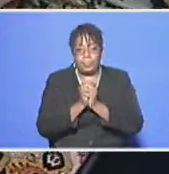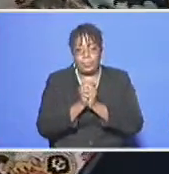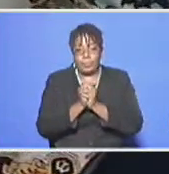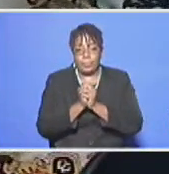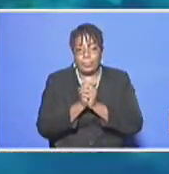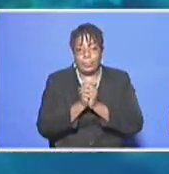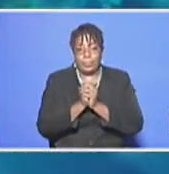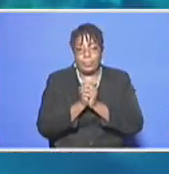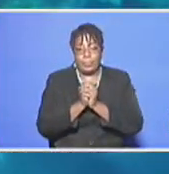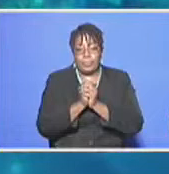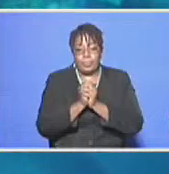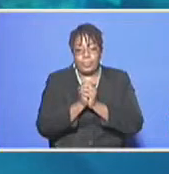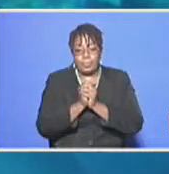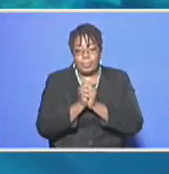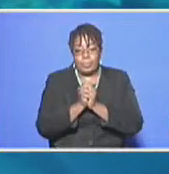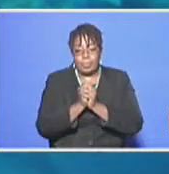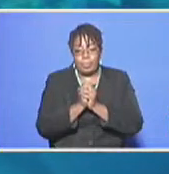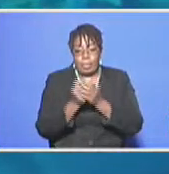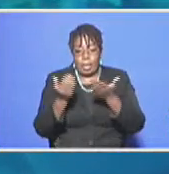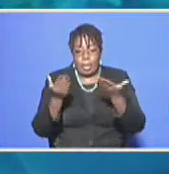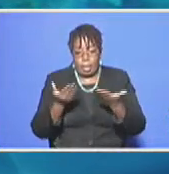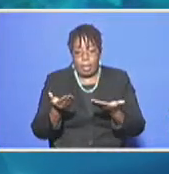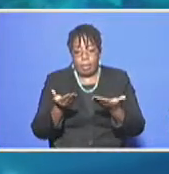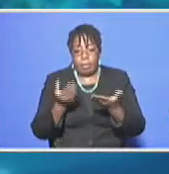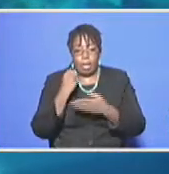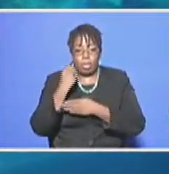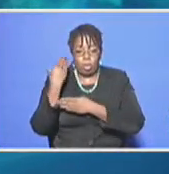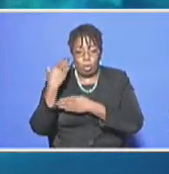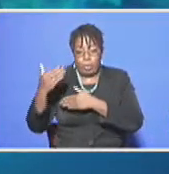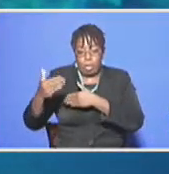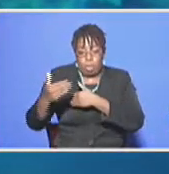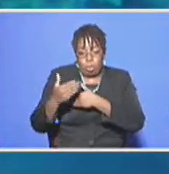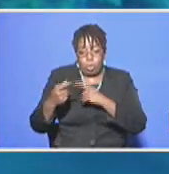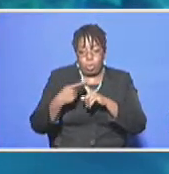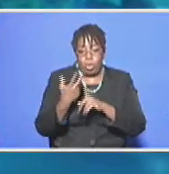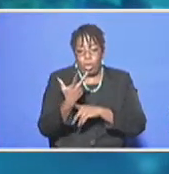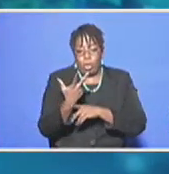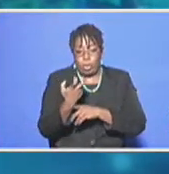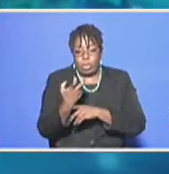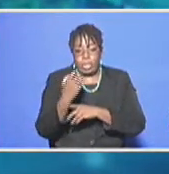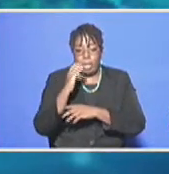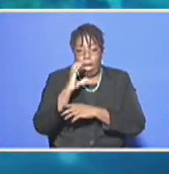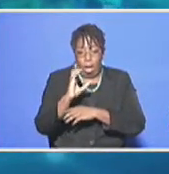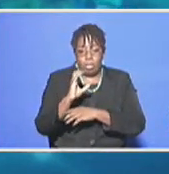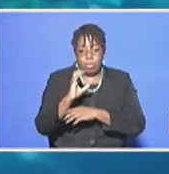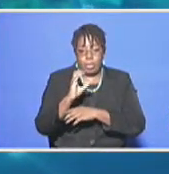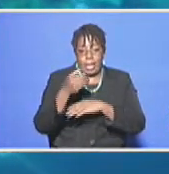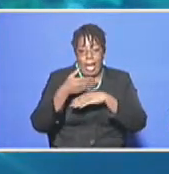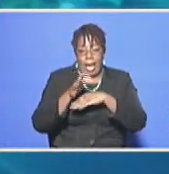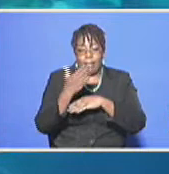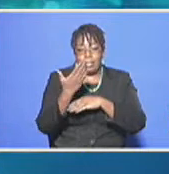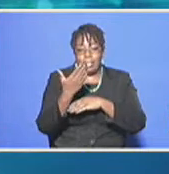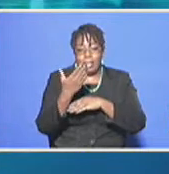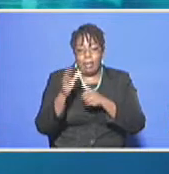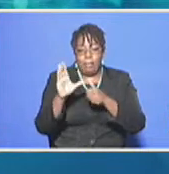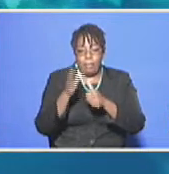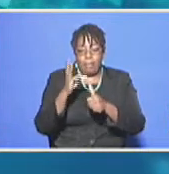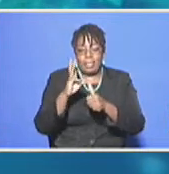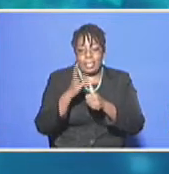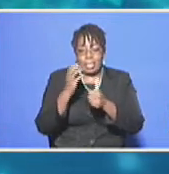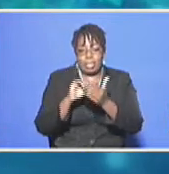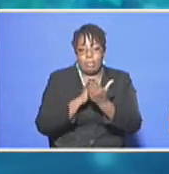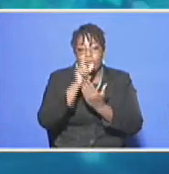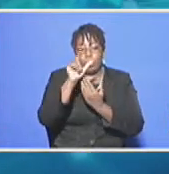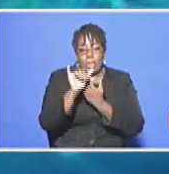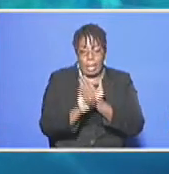Network. Back here at home, we're inching closer to the 1,300 mark after the 5th and 6th of July pulled